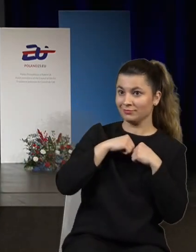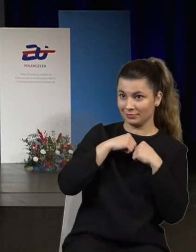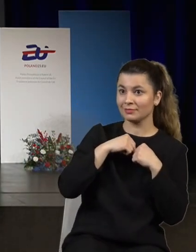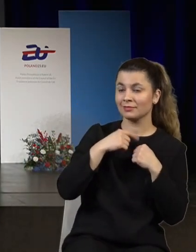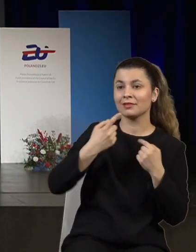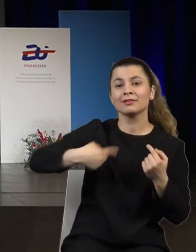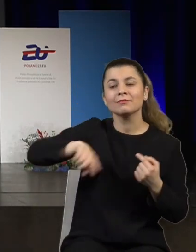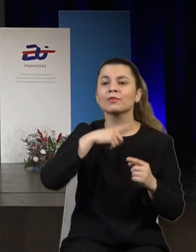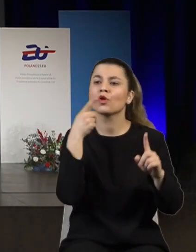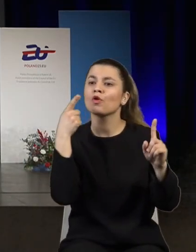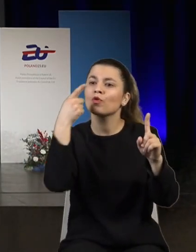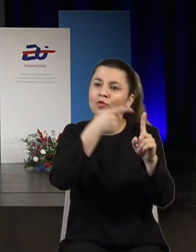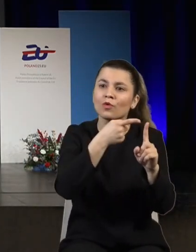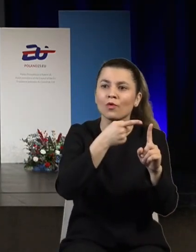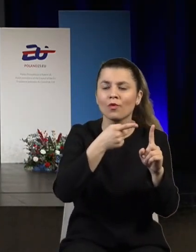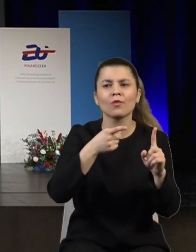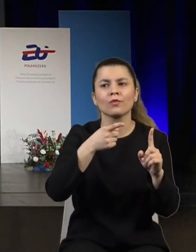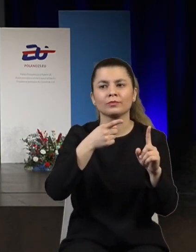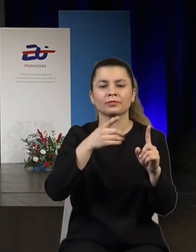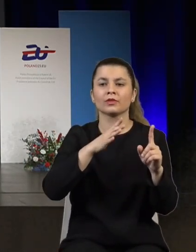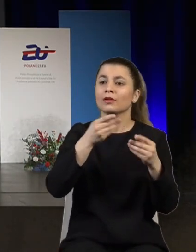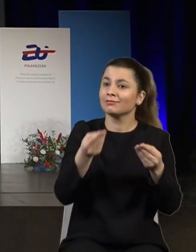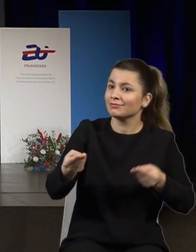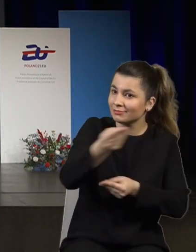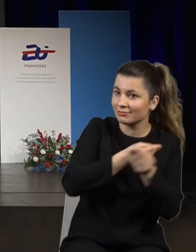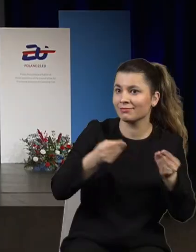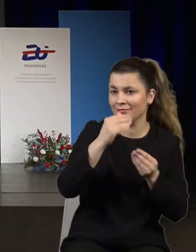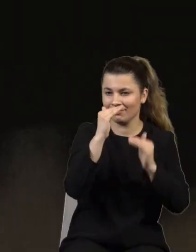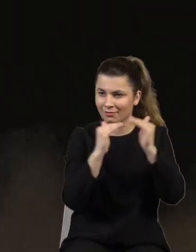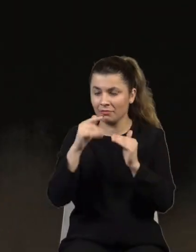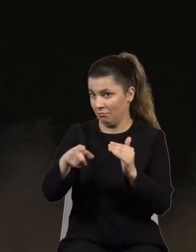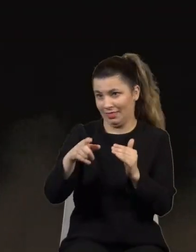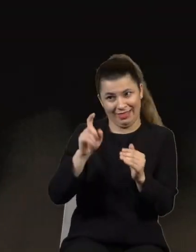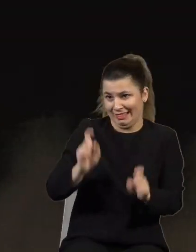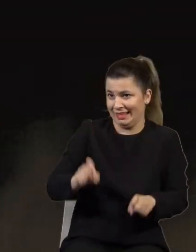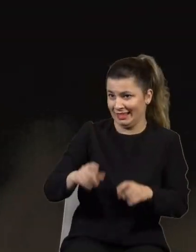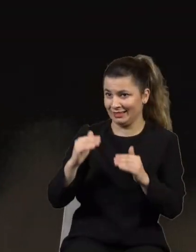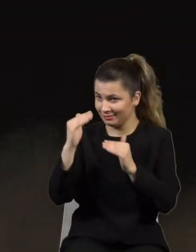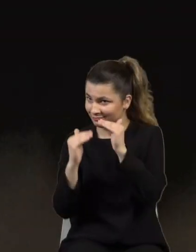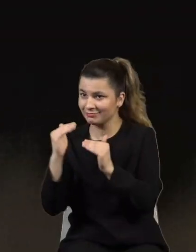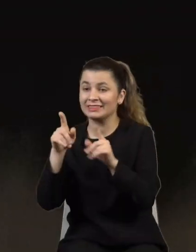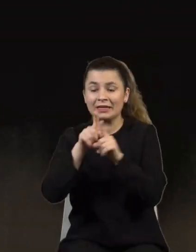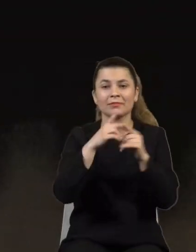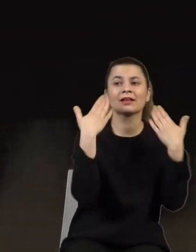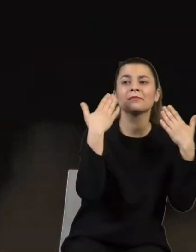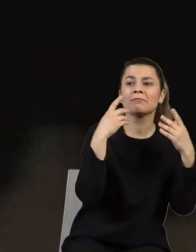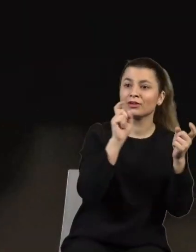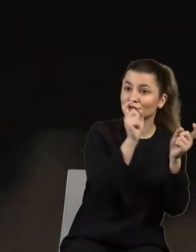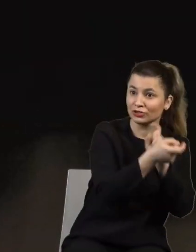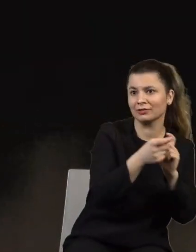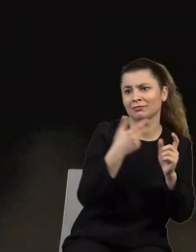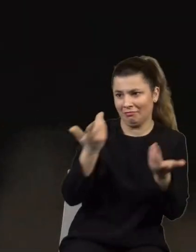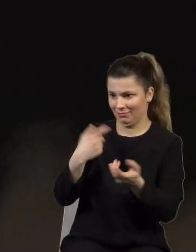have to introduce in our conversations and in our planning instruments the resilience